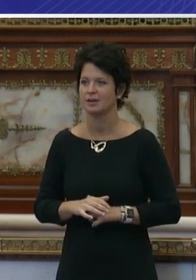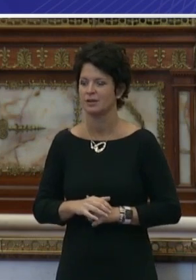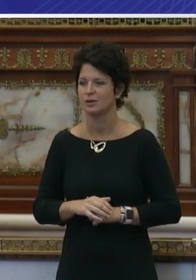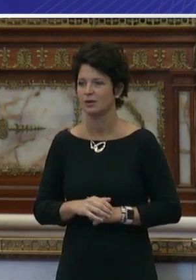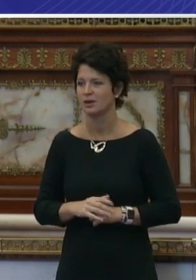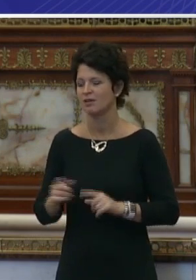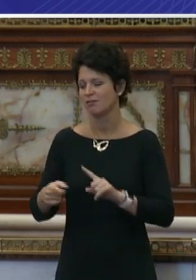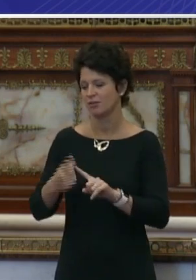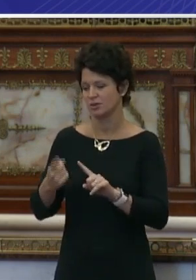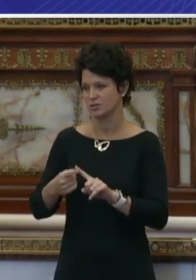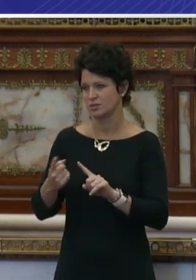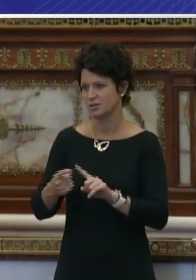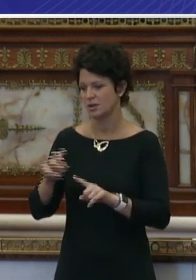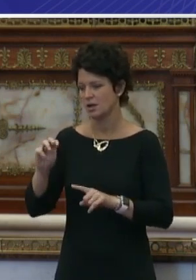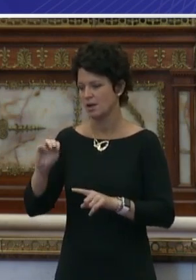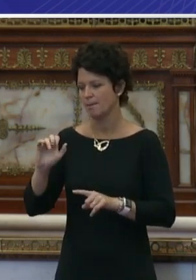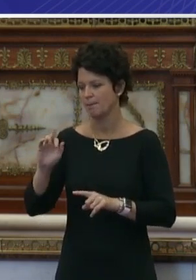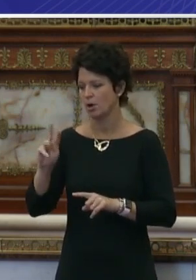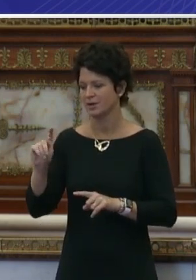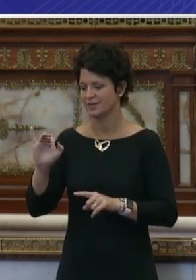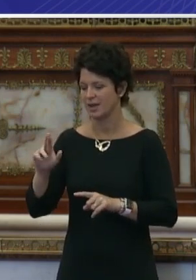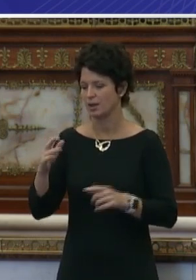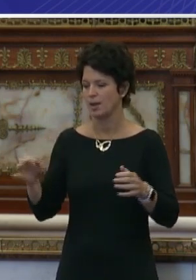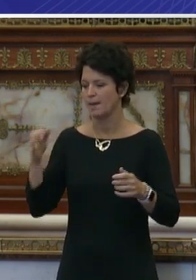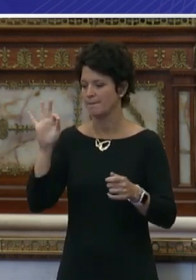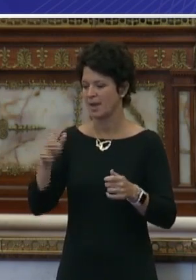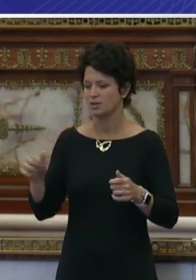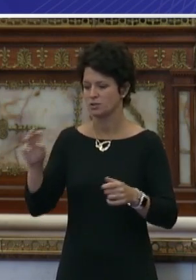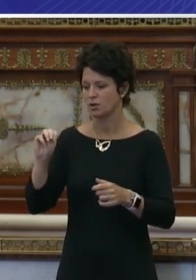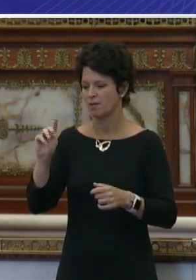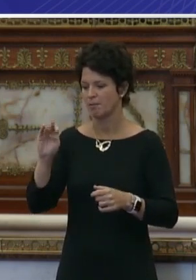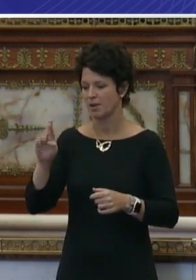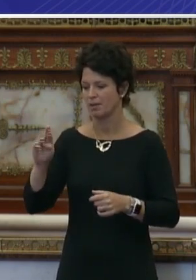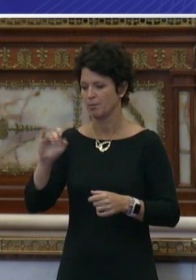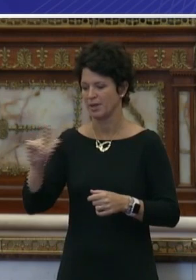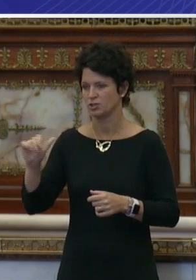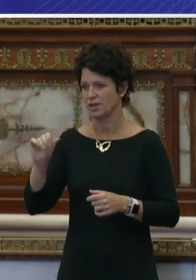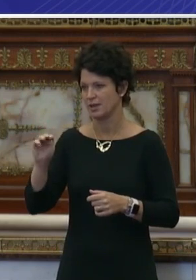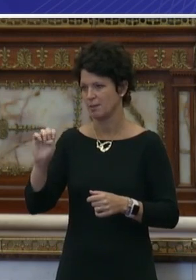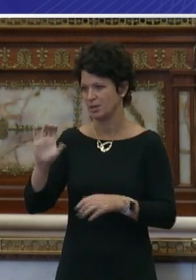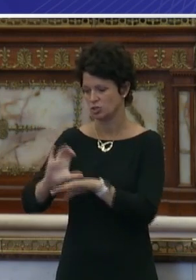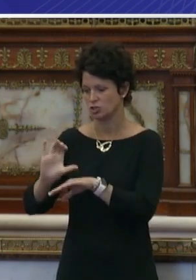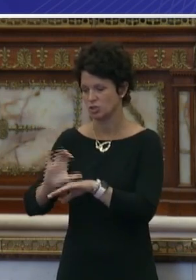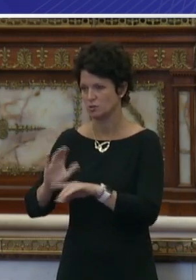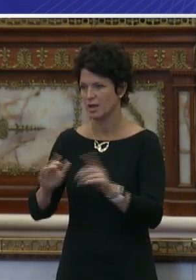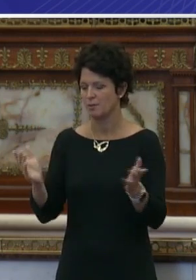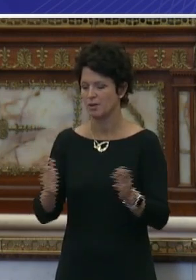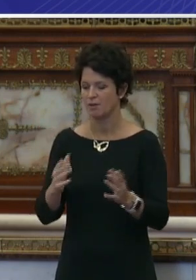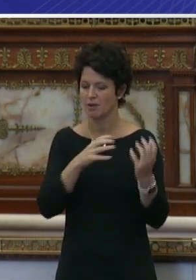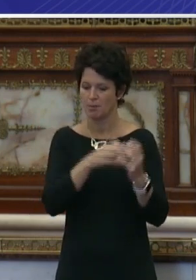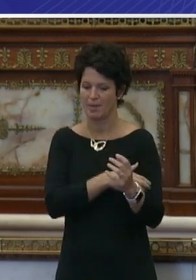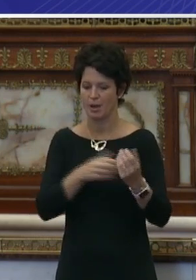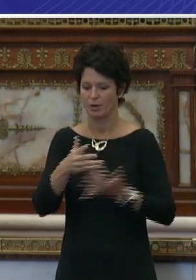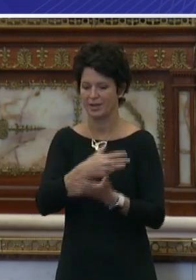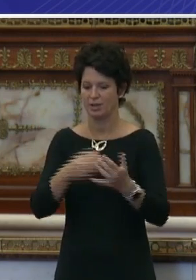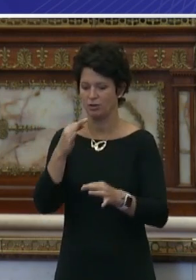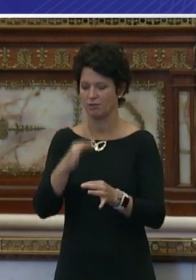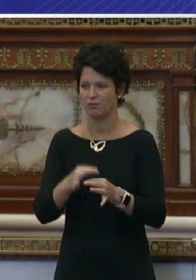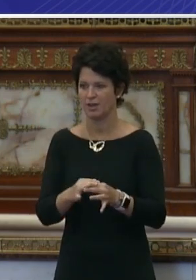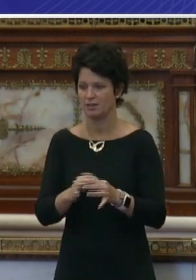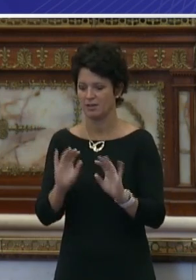Listen, well, first of all, again, Mark Tyler, Pastor Mother Bethel AME Church, but I come today on behalf of Power Interfaith. Philadelphia